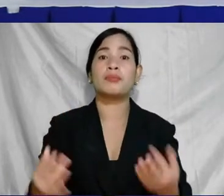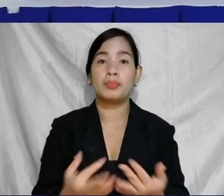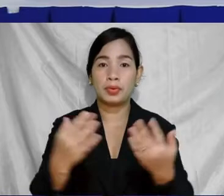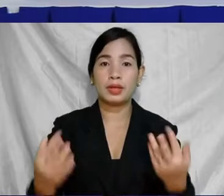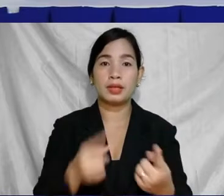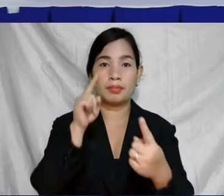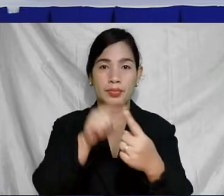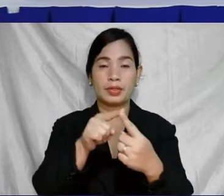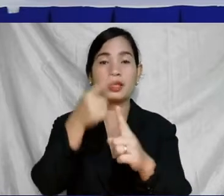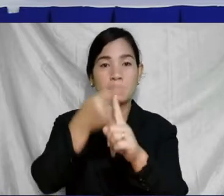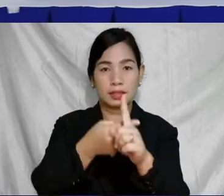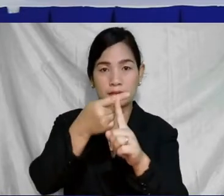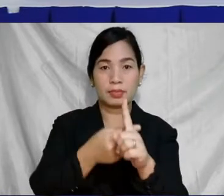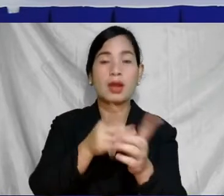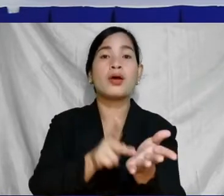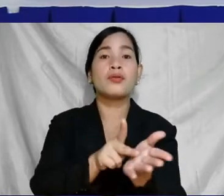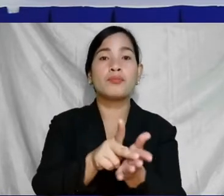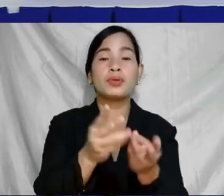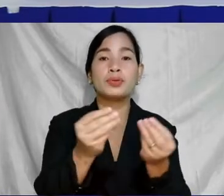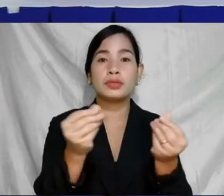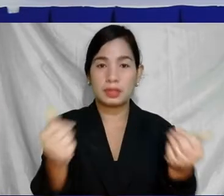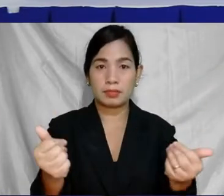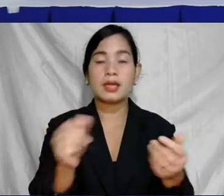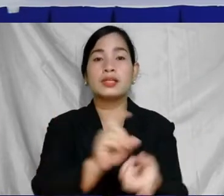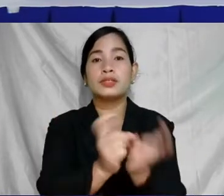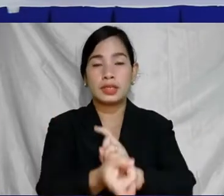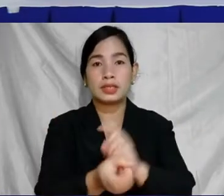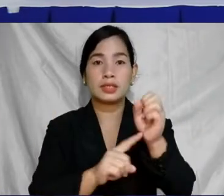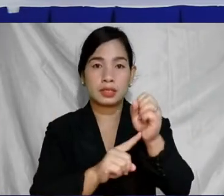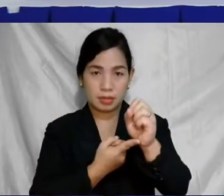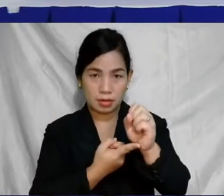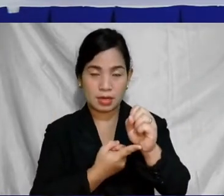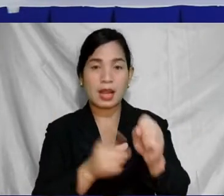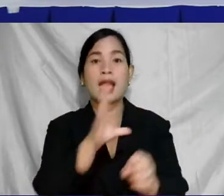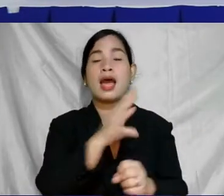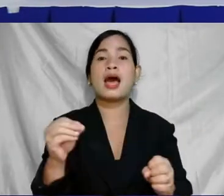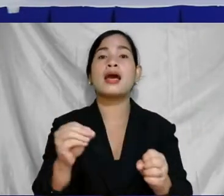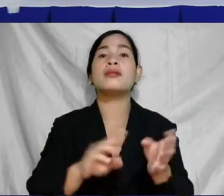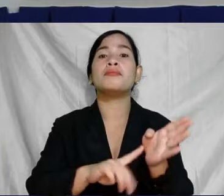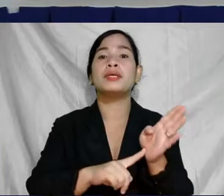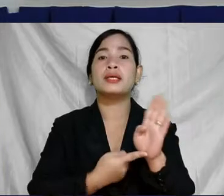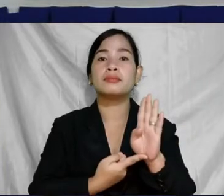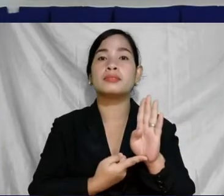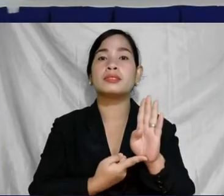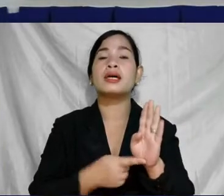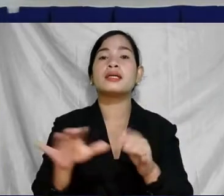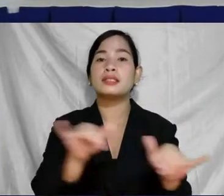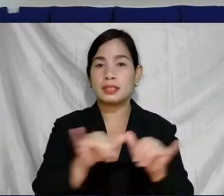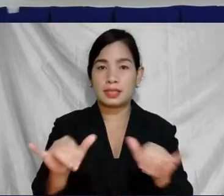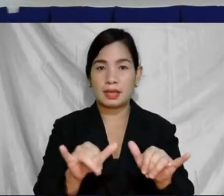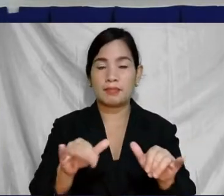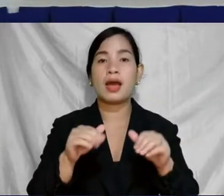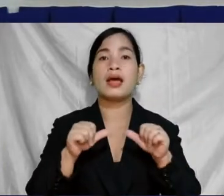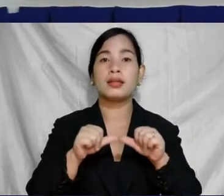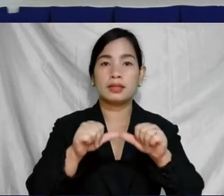of a pure substance changes at the start, then it becomes the same and constant. Now, to